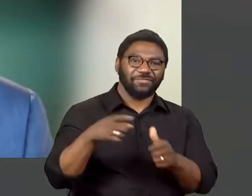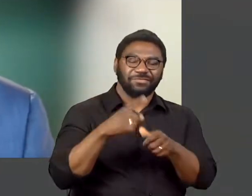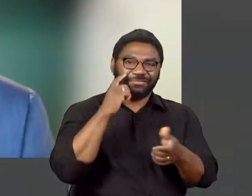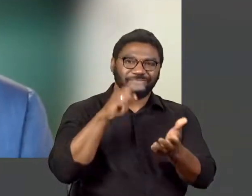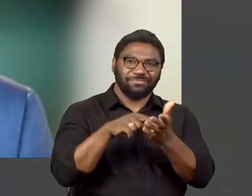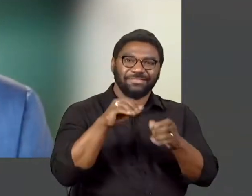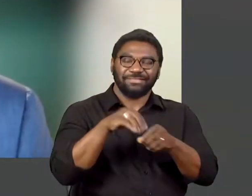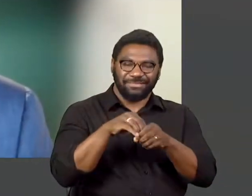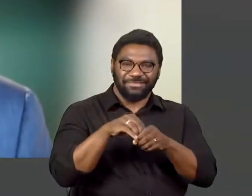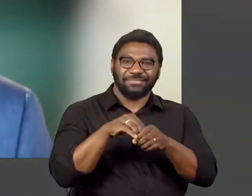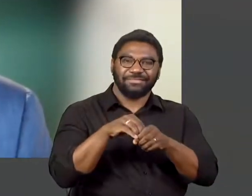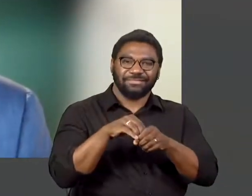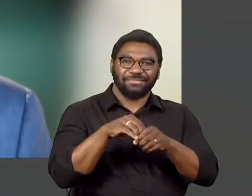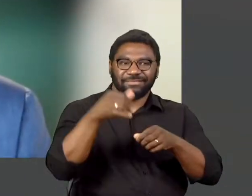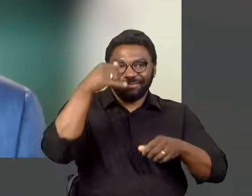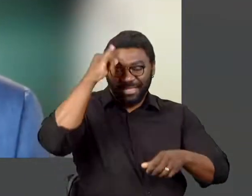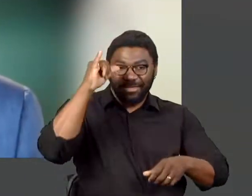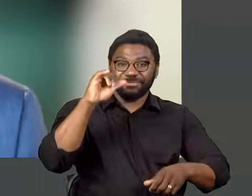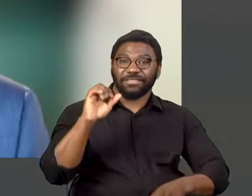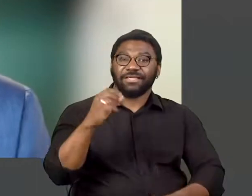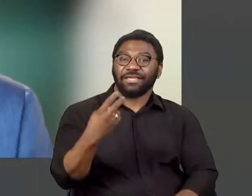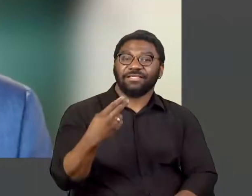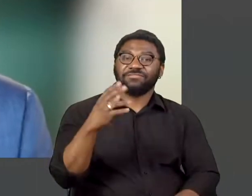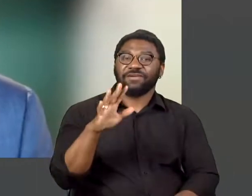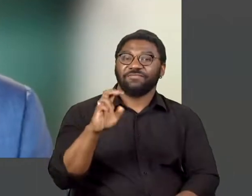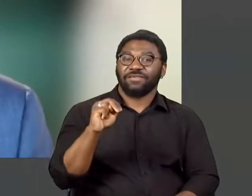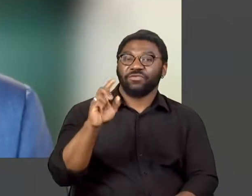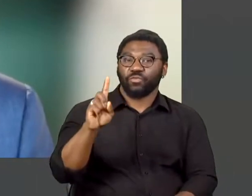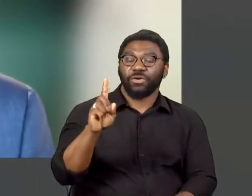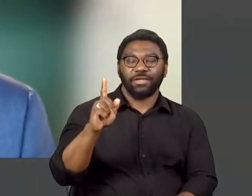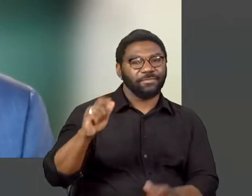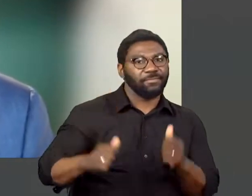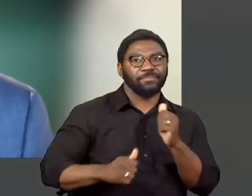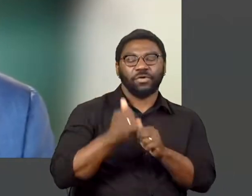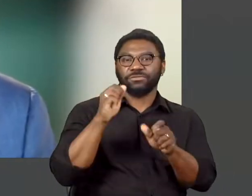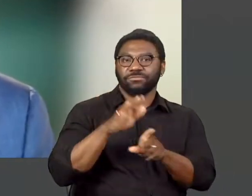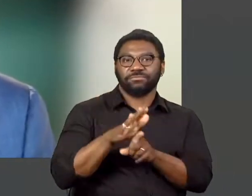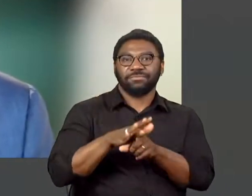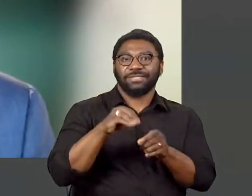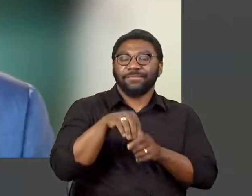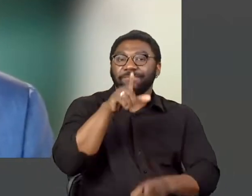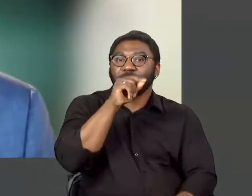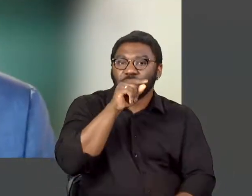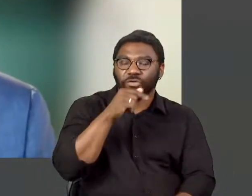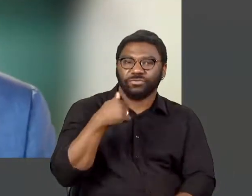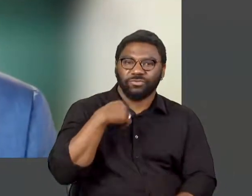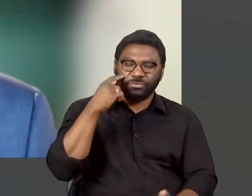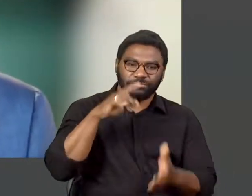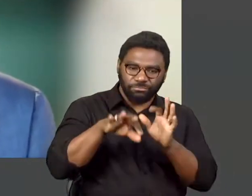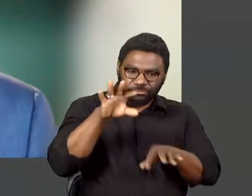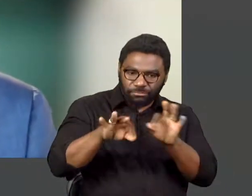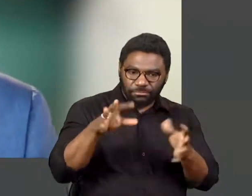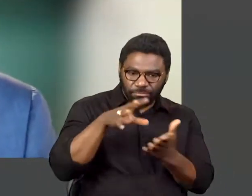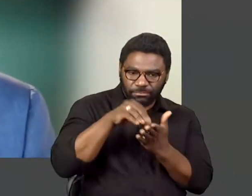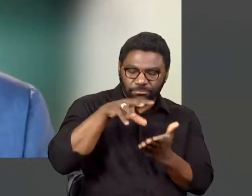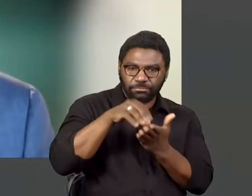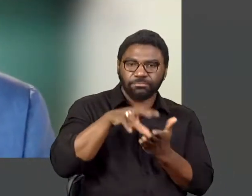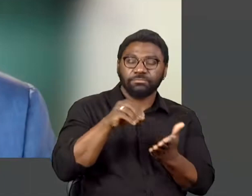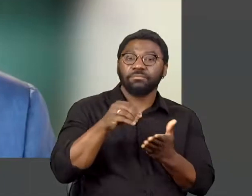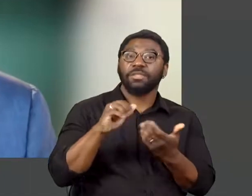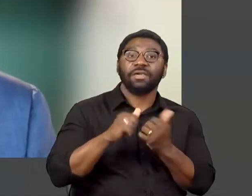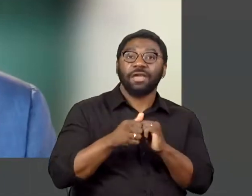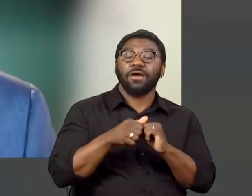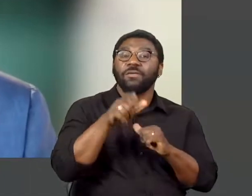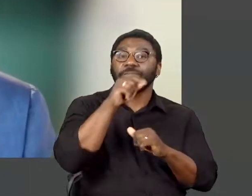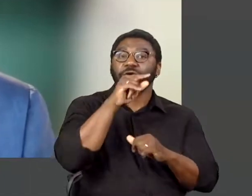H5N1 is most often a disease of birds that USDA scientists understand well. It is spread by migrating birds and